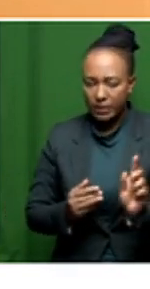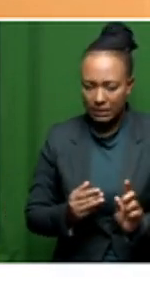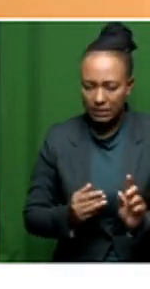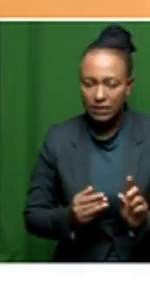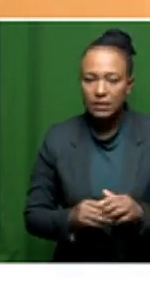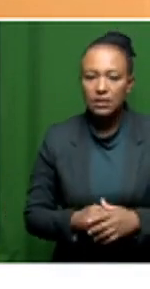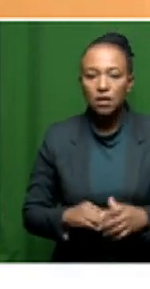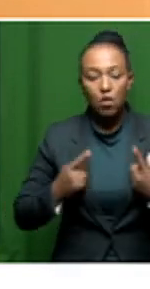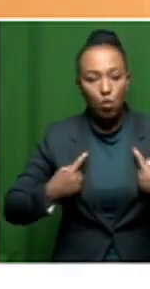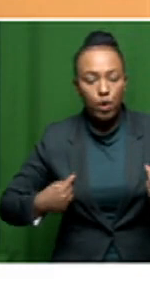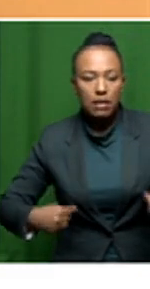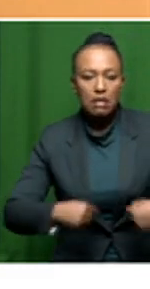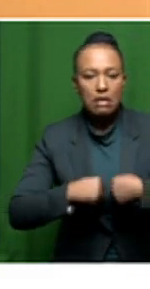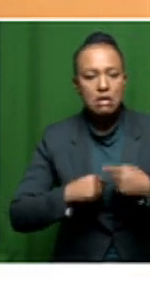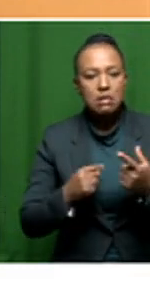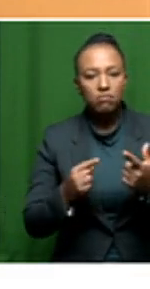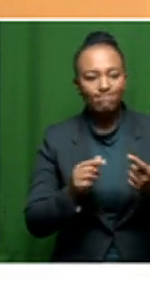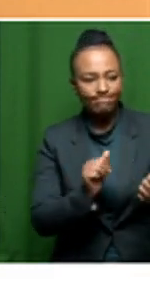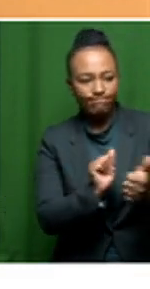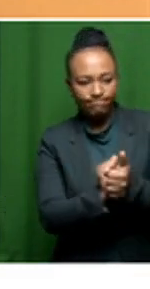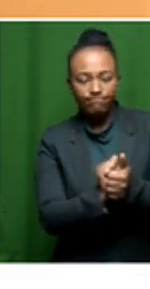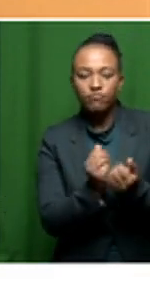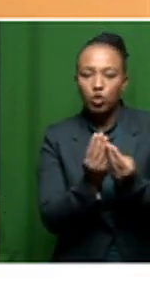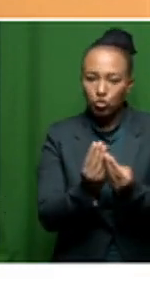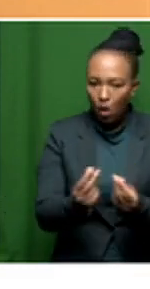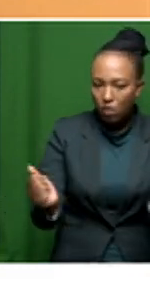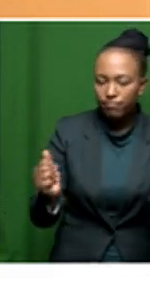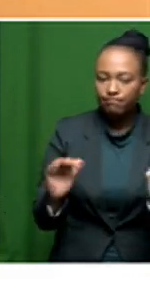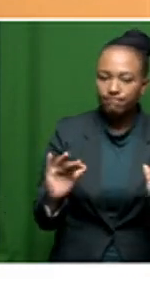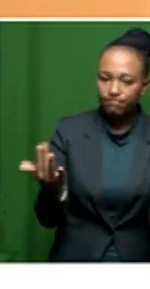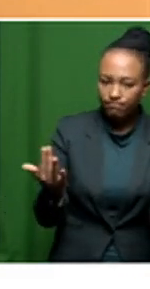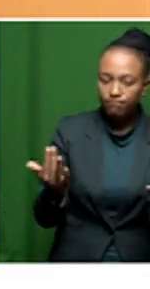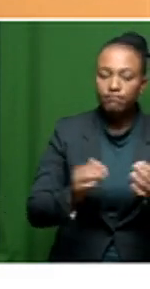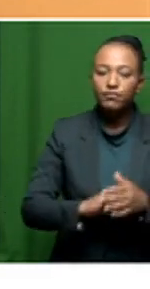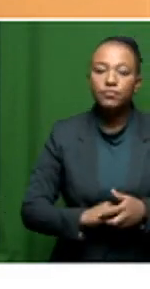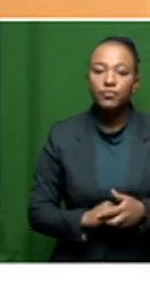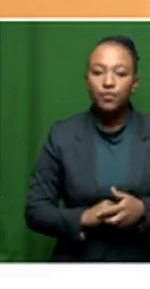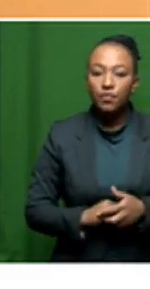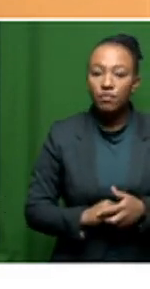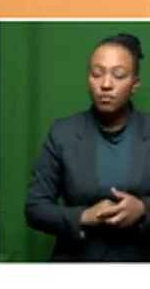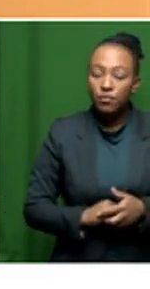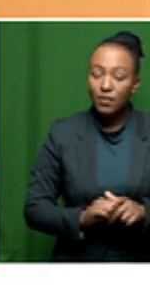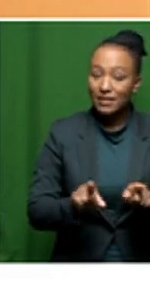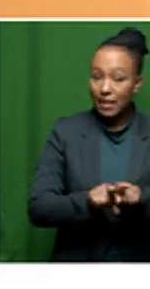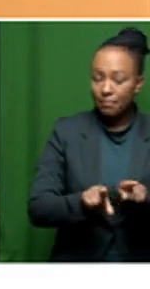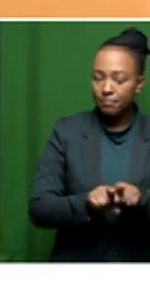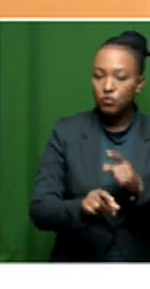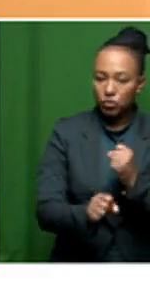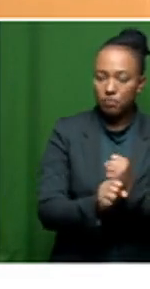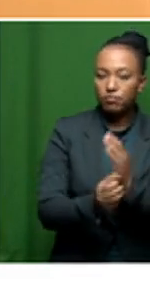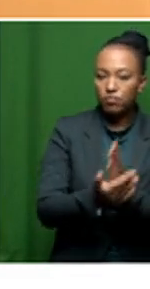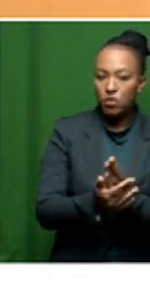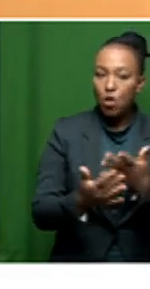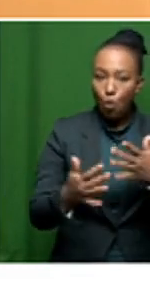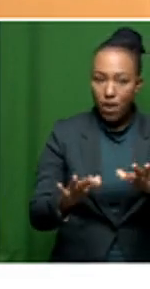together, how are we going to solve it? And also to make sure that the report that we are going